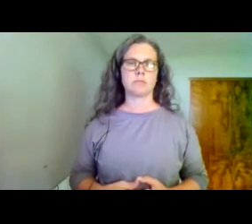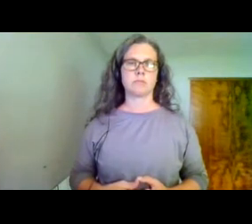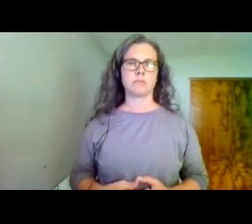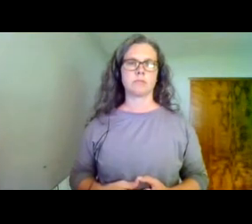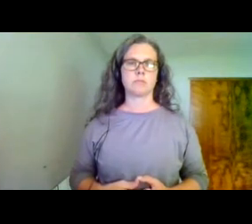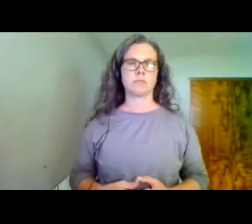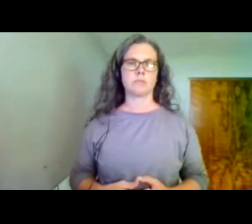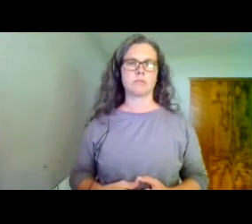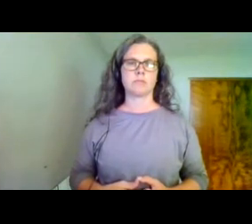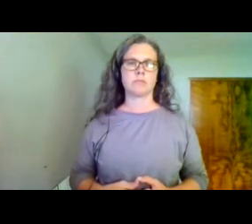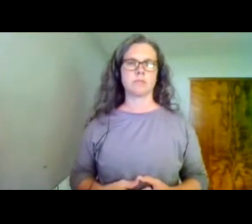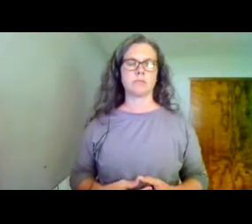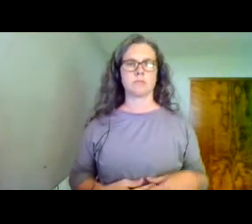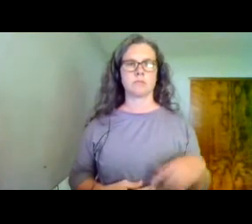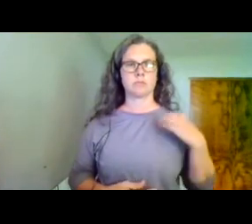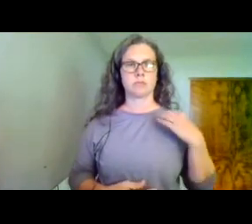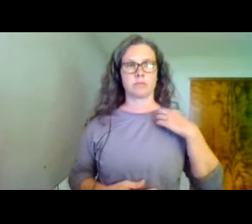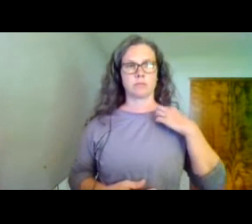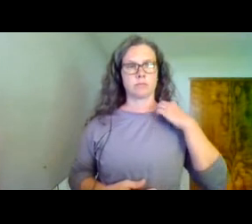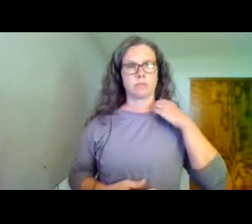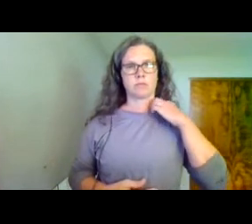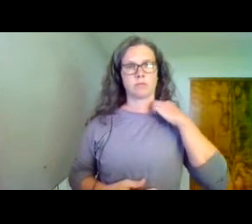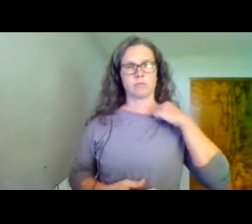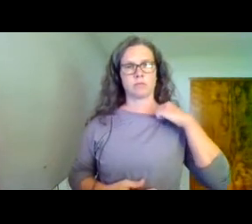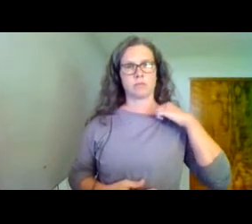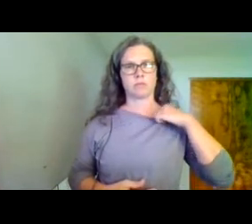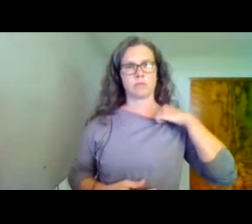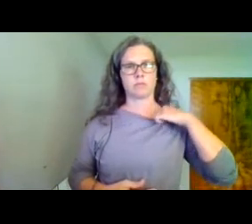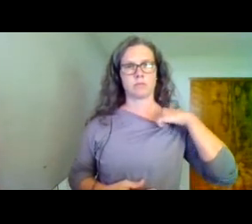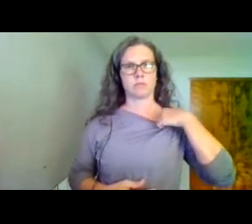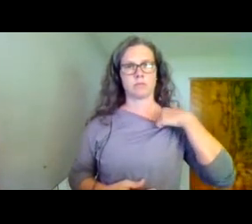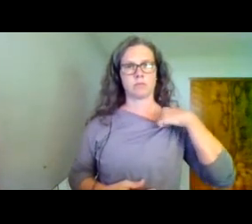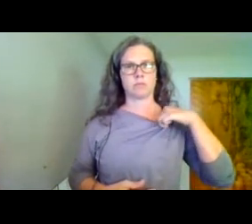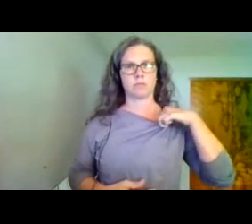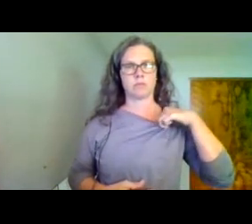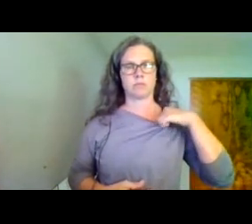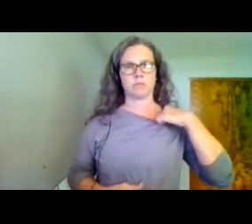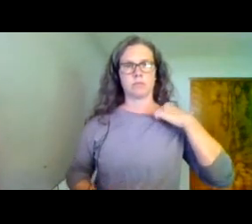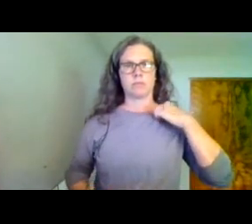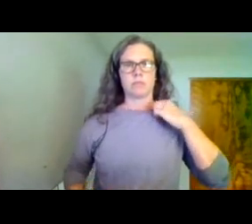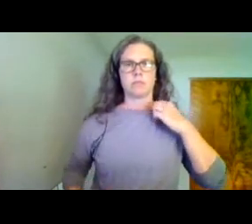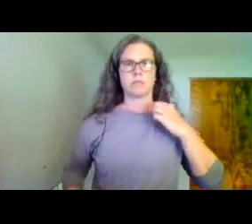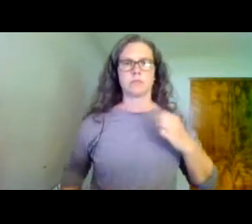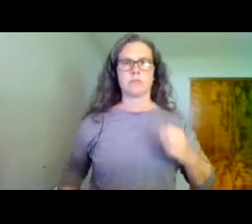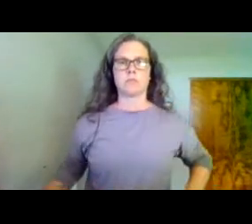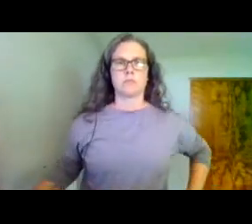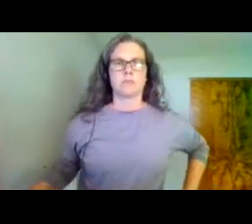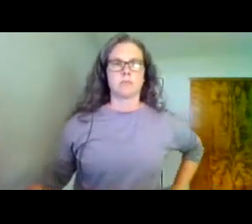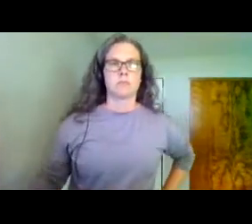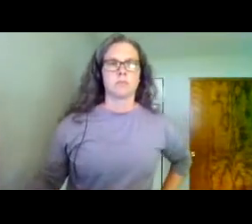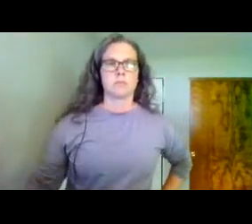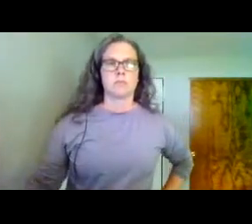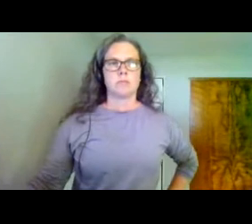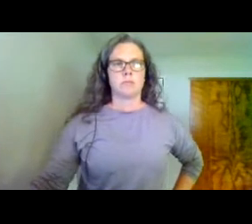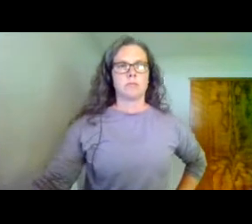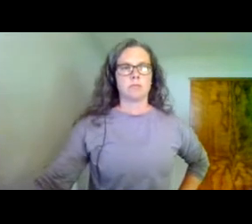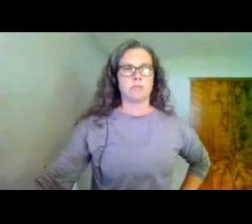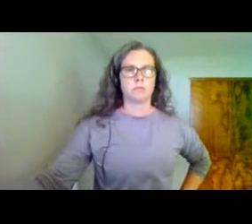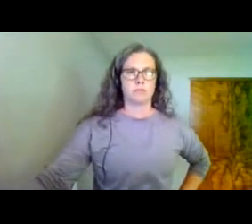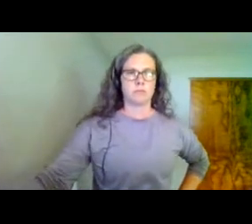per se, but they do provide great stability in the right environment. Spike rushes, different